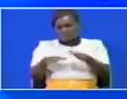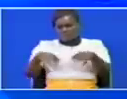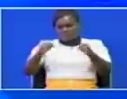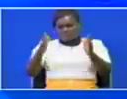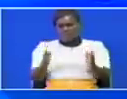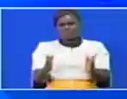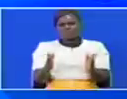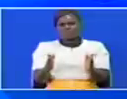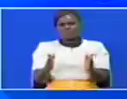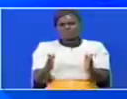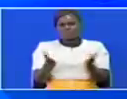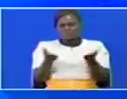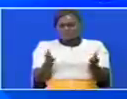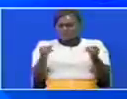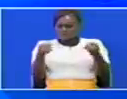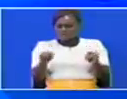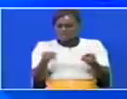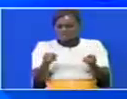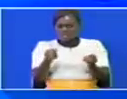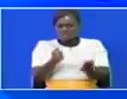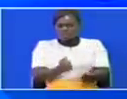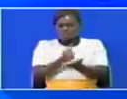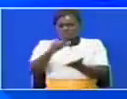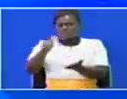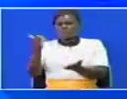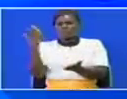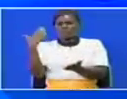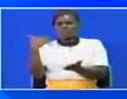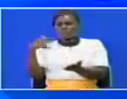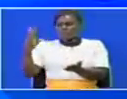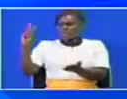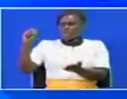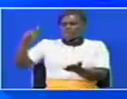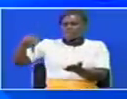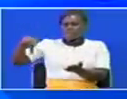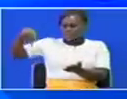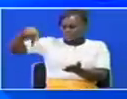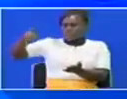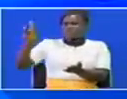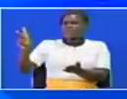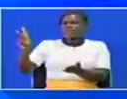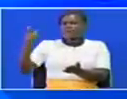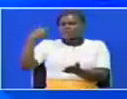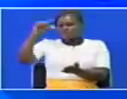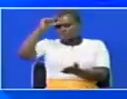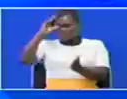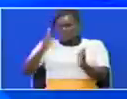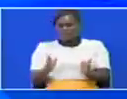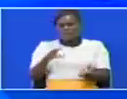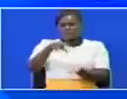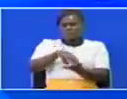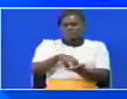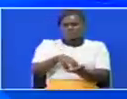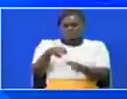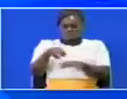Jubilee Party, there are now attempts to favour yet another former Gatanga MP Peter Kenneth for the Nairobi gubernatorial seat.